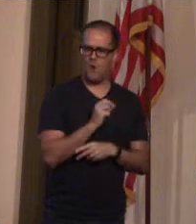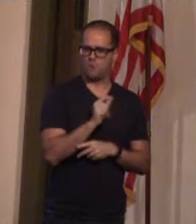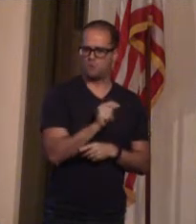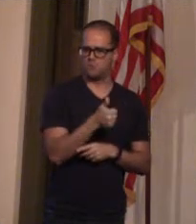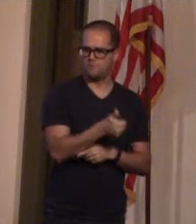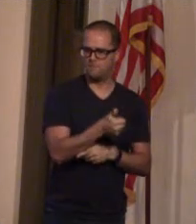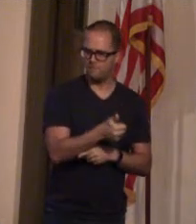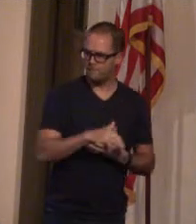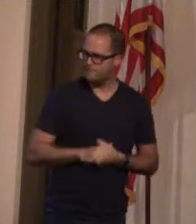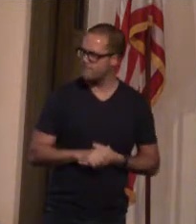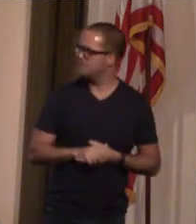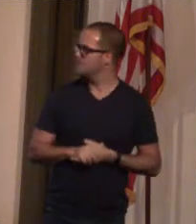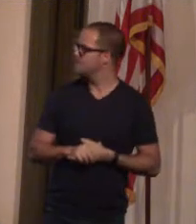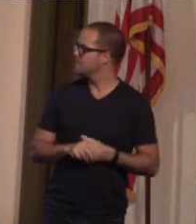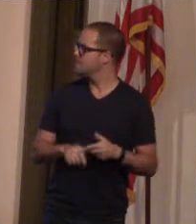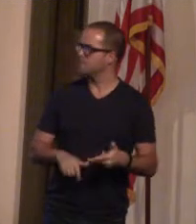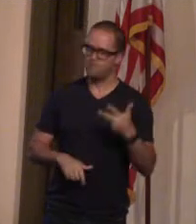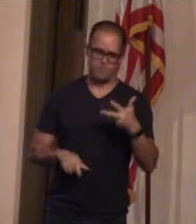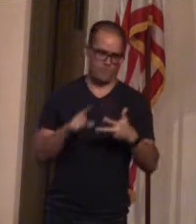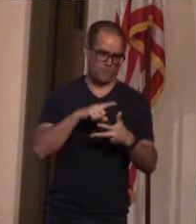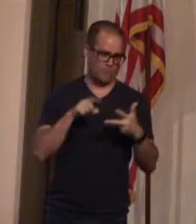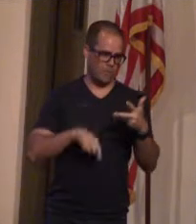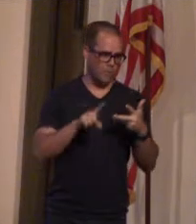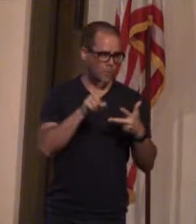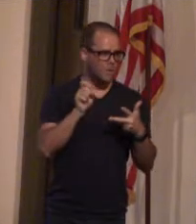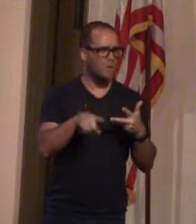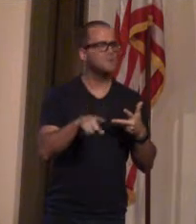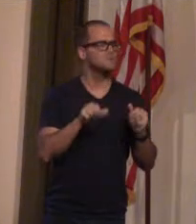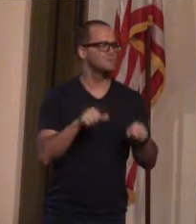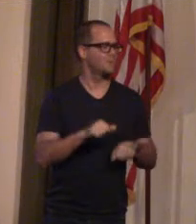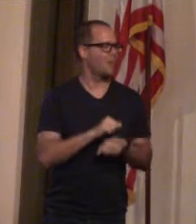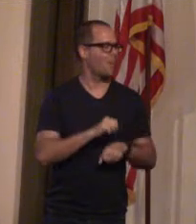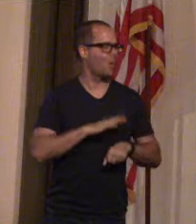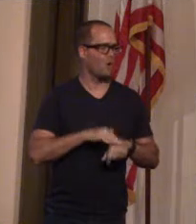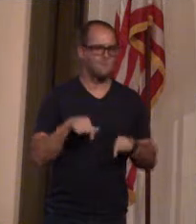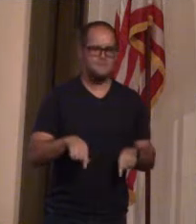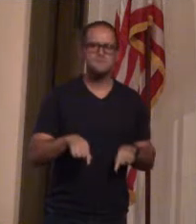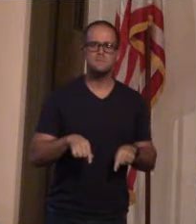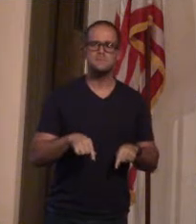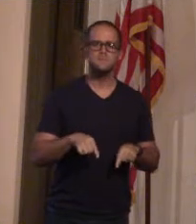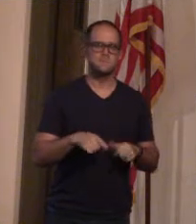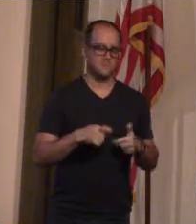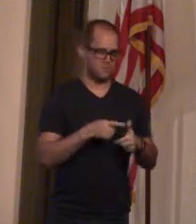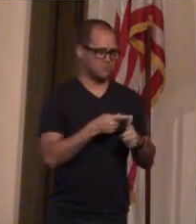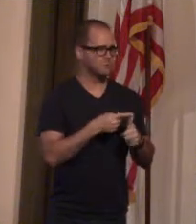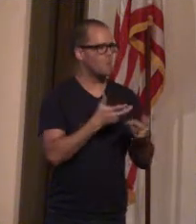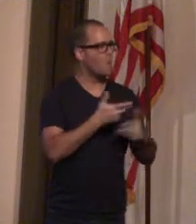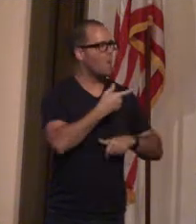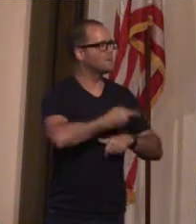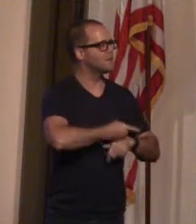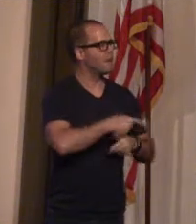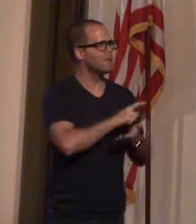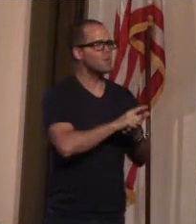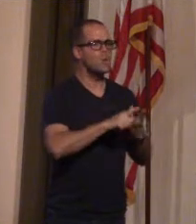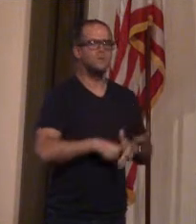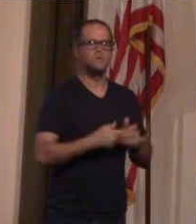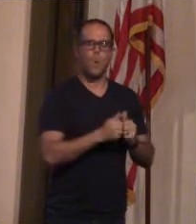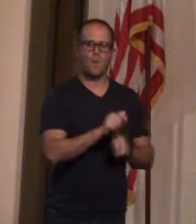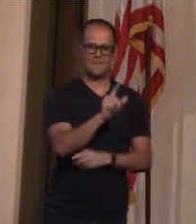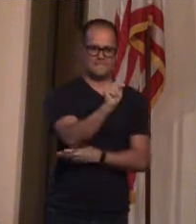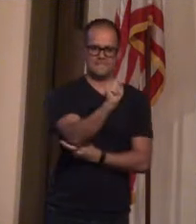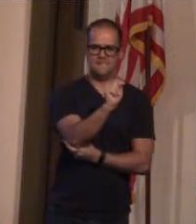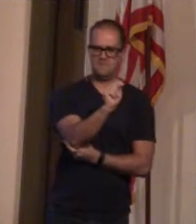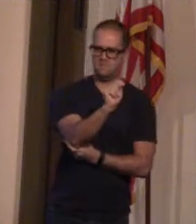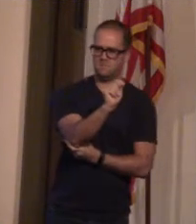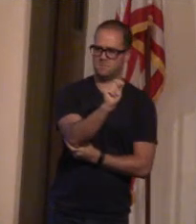we've decided we're going to have a little test before, a little entrance test. It's not hard. We're going to give you a calculator so you can figure things out. So